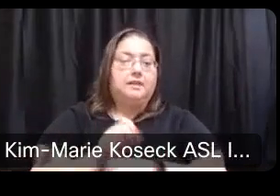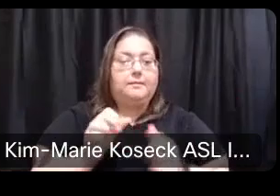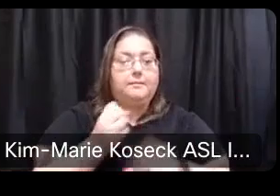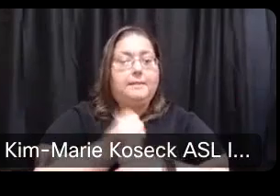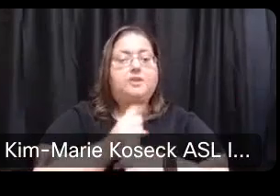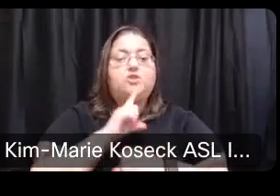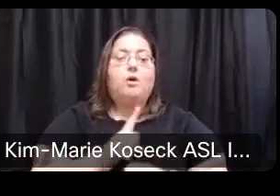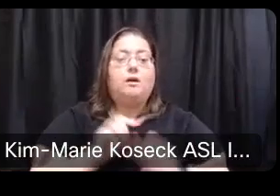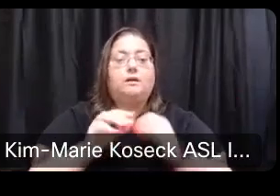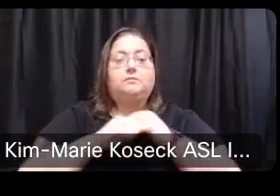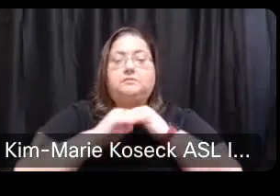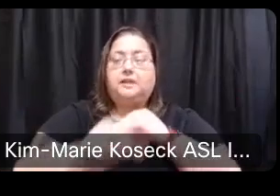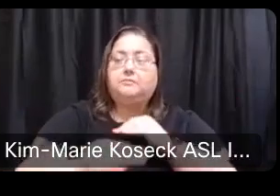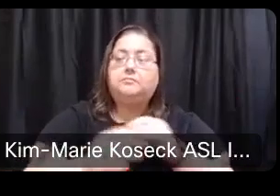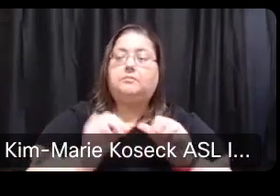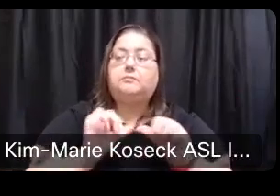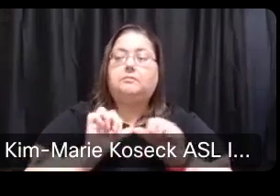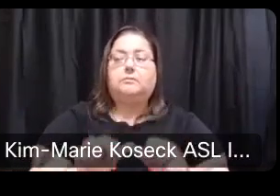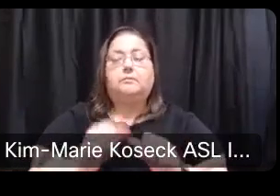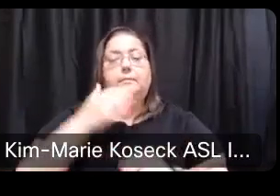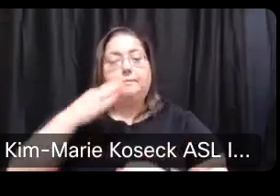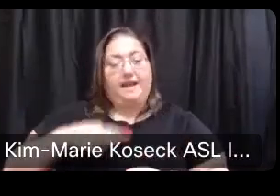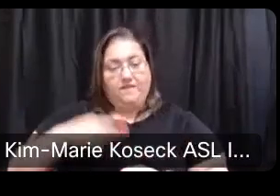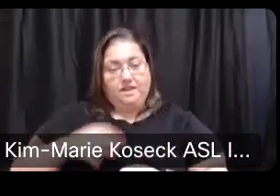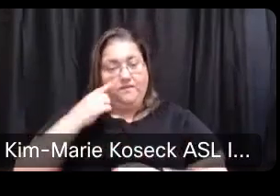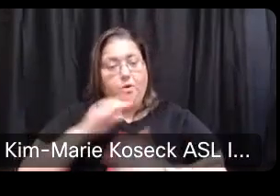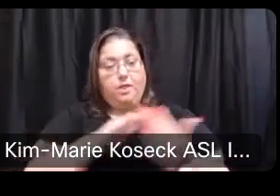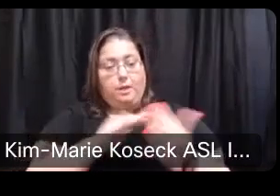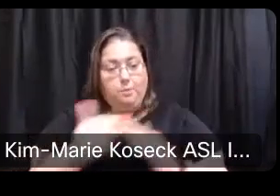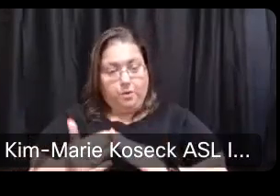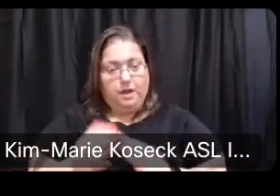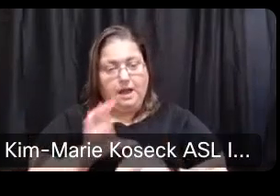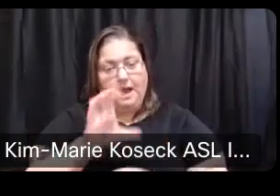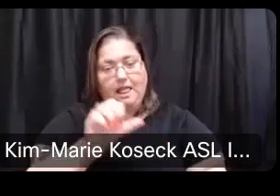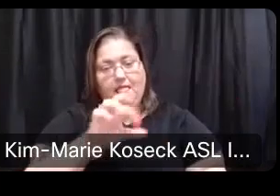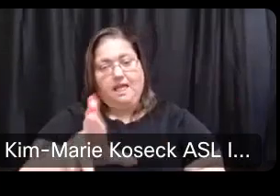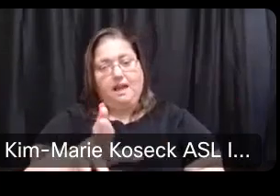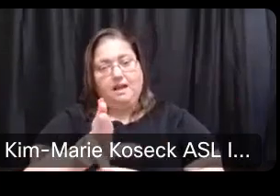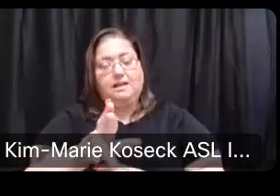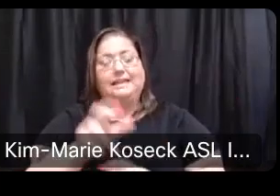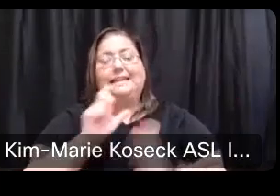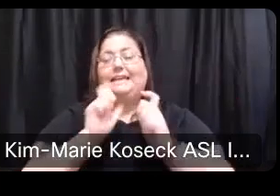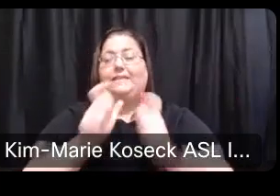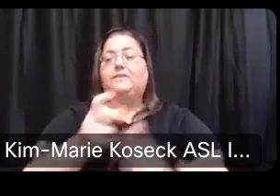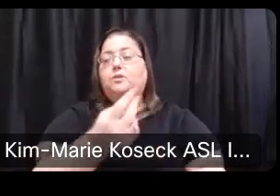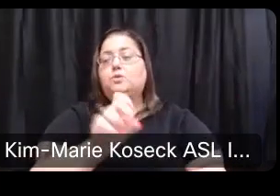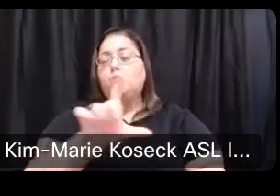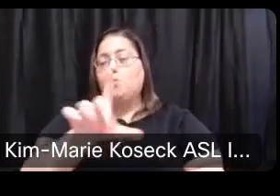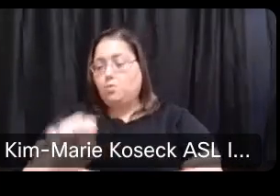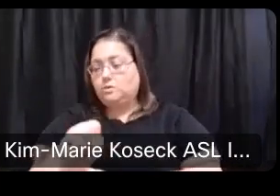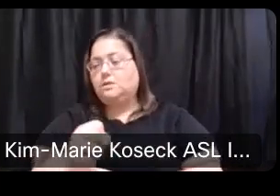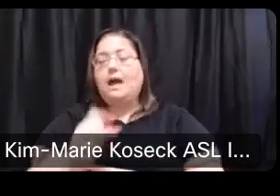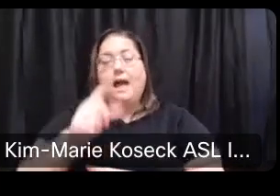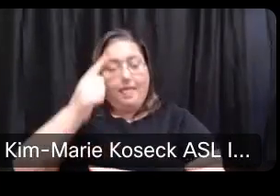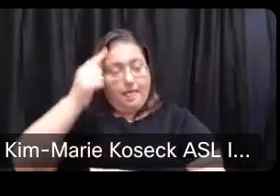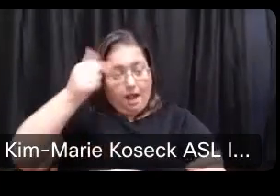and beneficial to the community. And finally, CLEAR provides tools to support local governments and leaders,